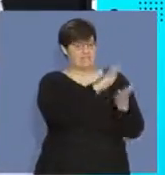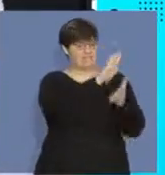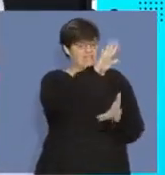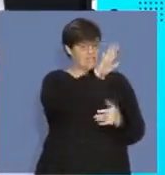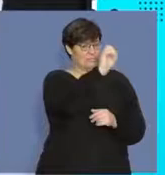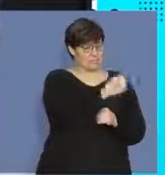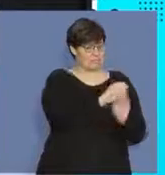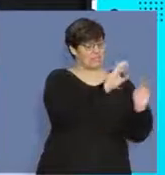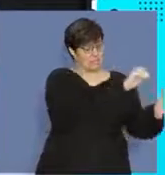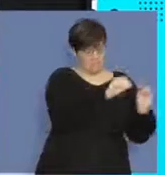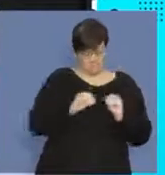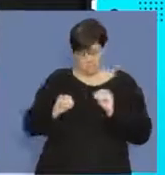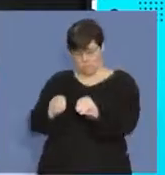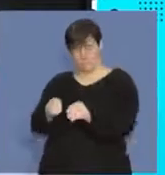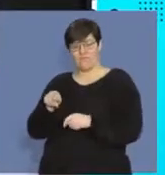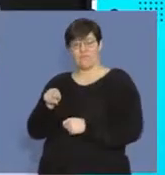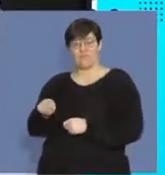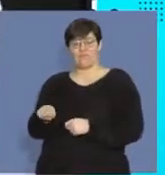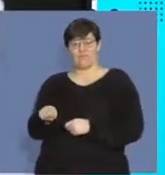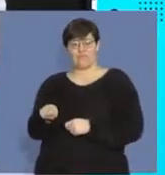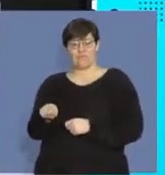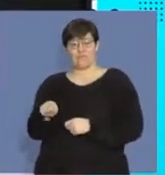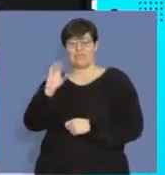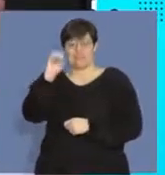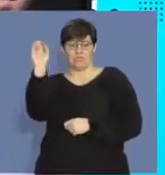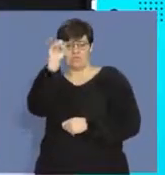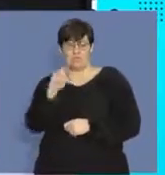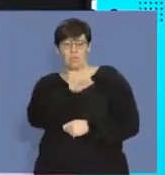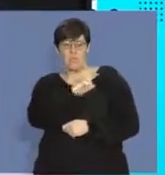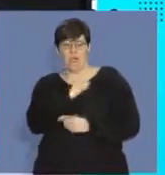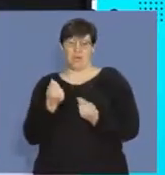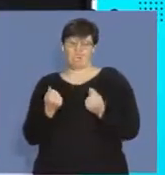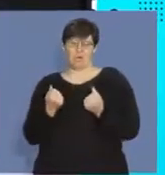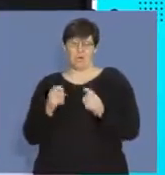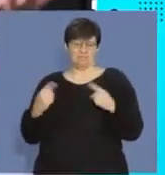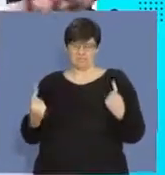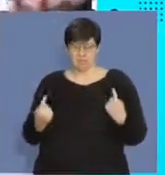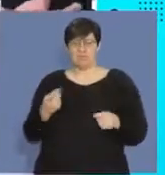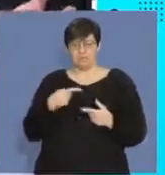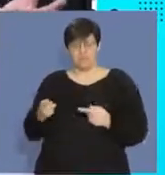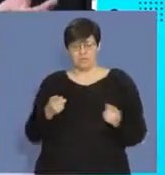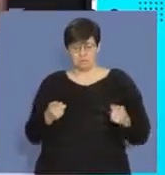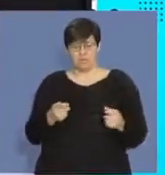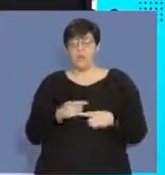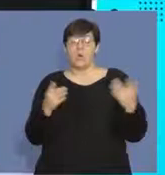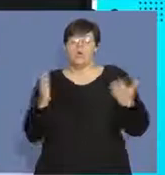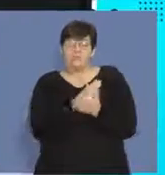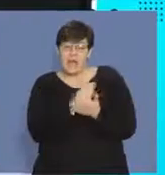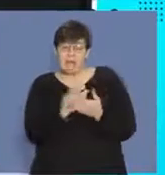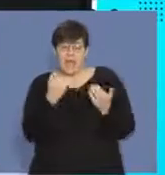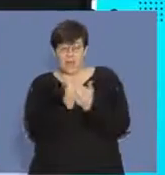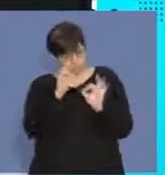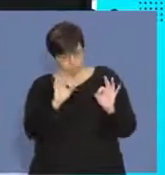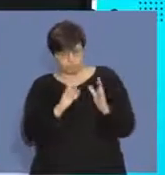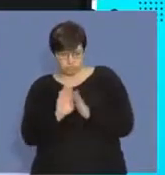taken out of the zero rated basket into the standard rate. So think about it in terms of two baskets.